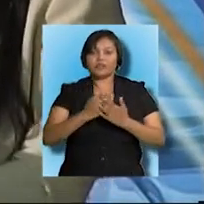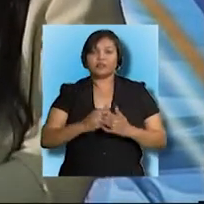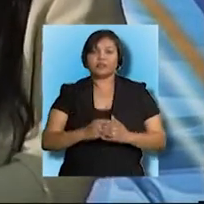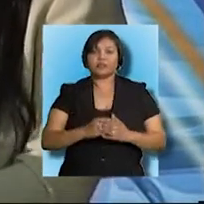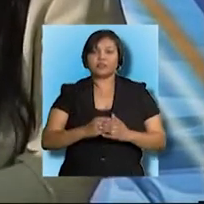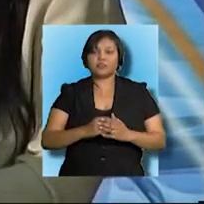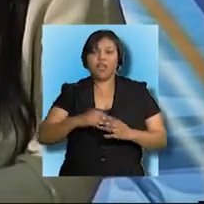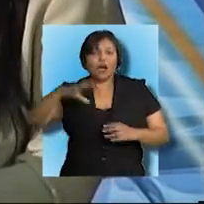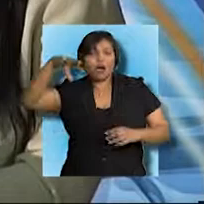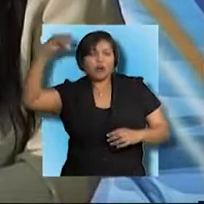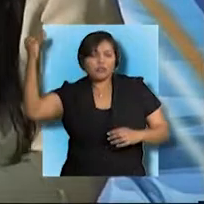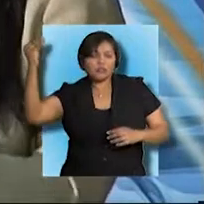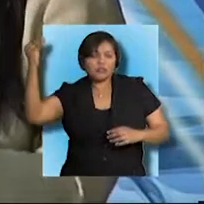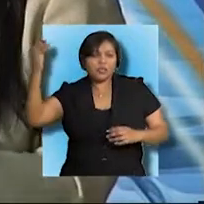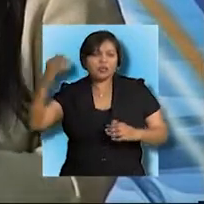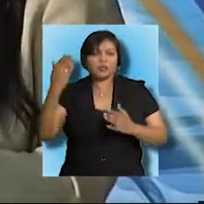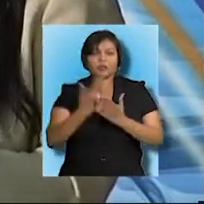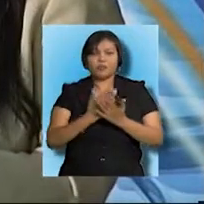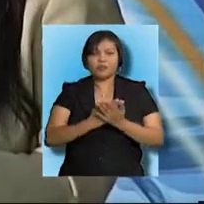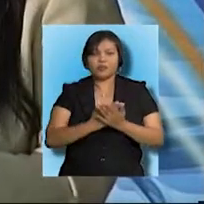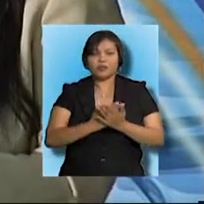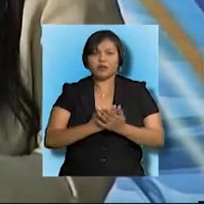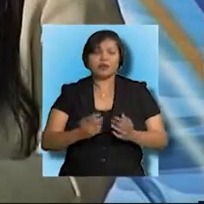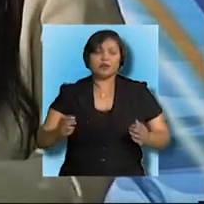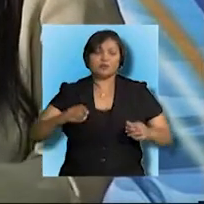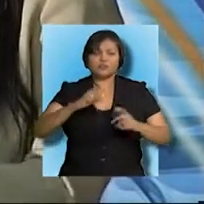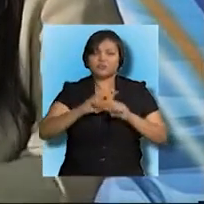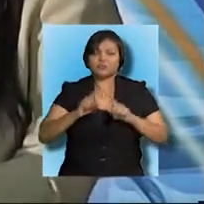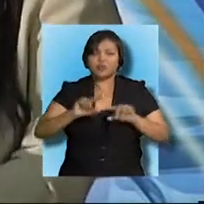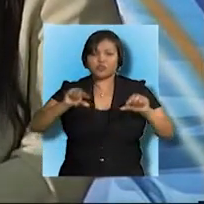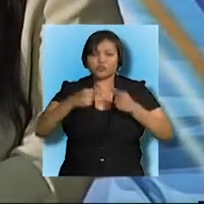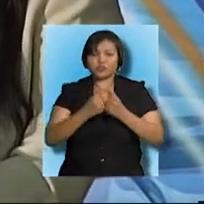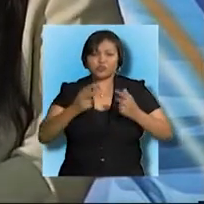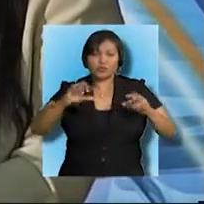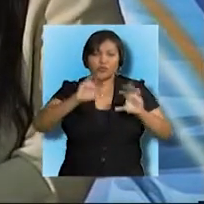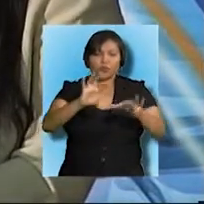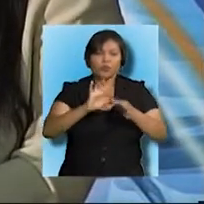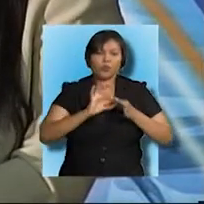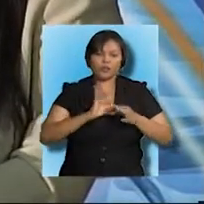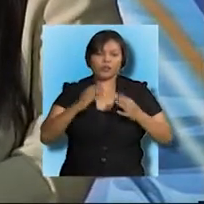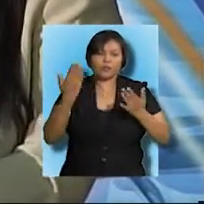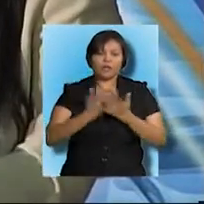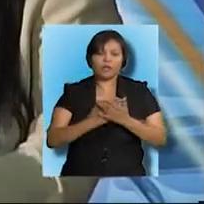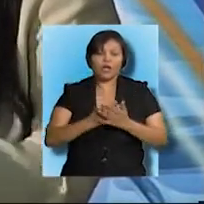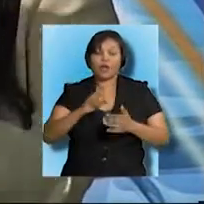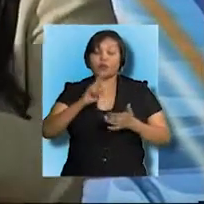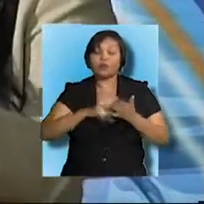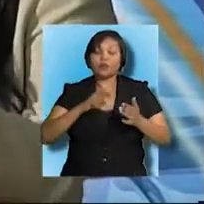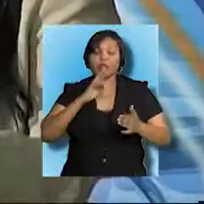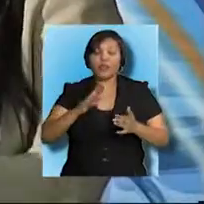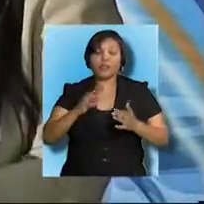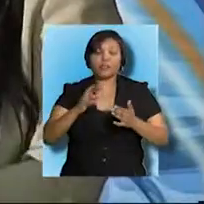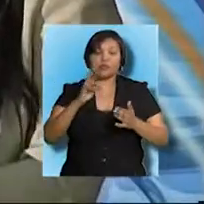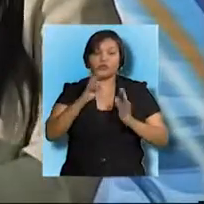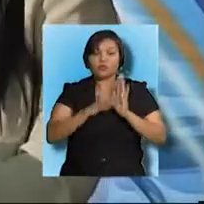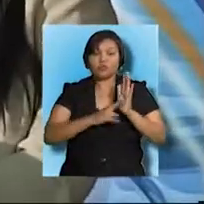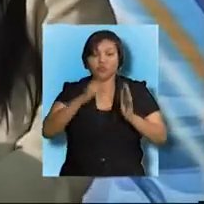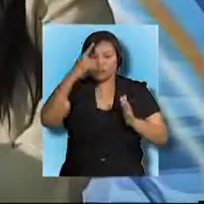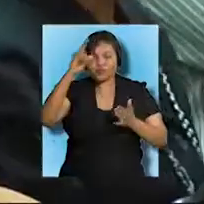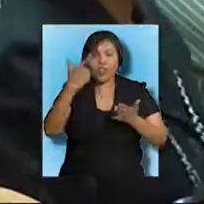foreign ownership, cross-media ownership, and the criteria for granting a license or allowing